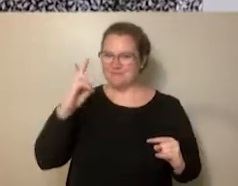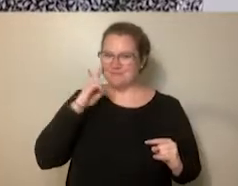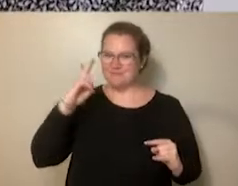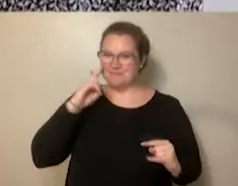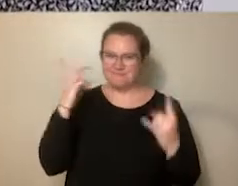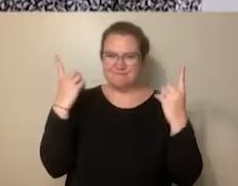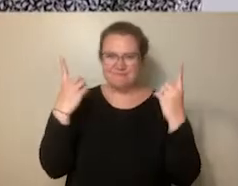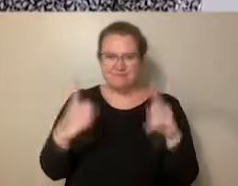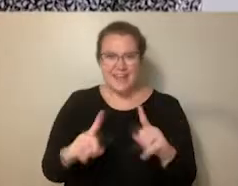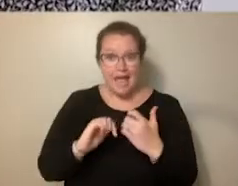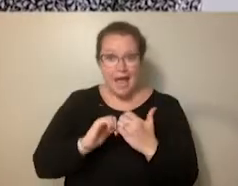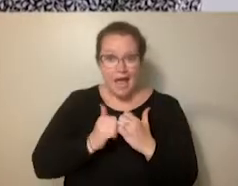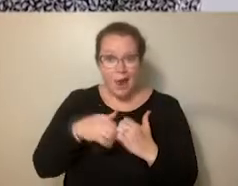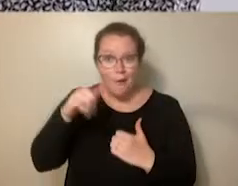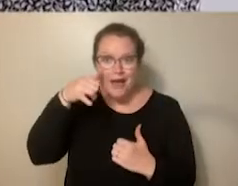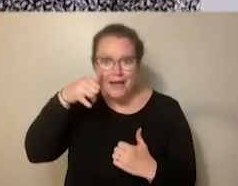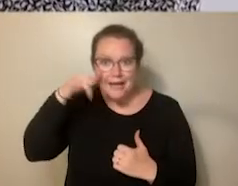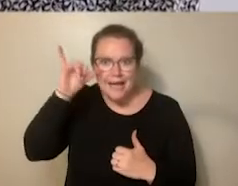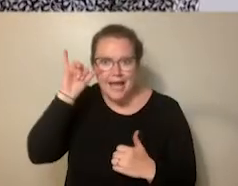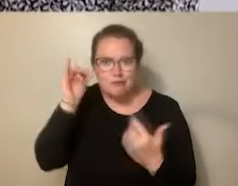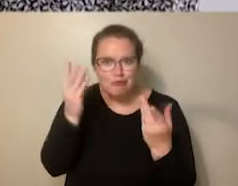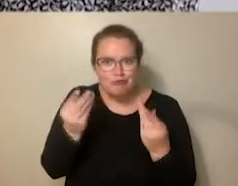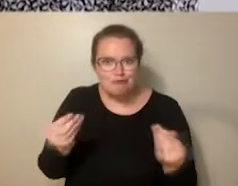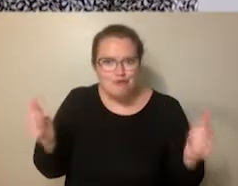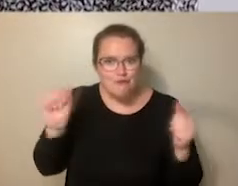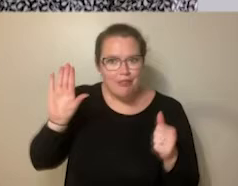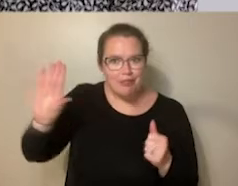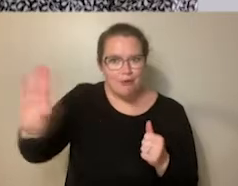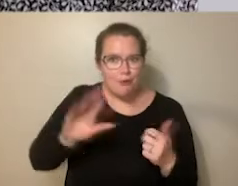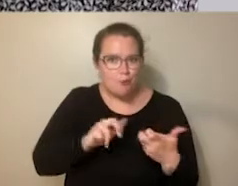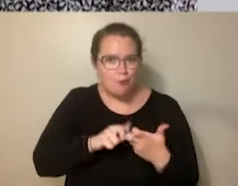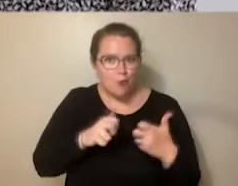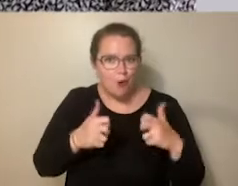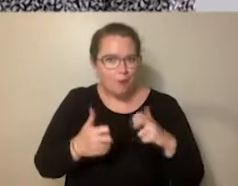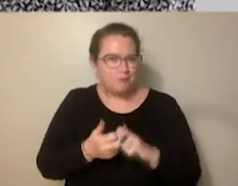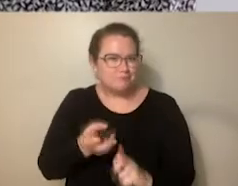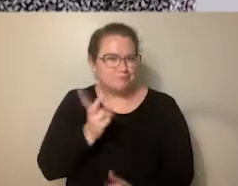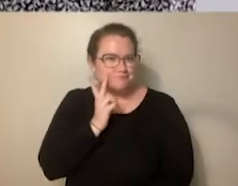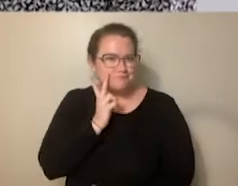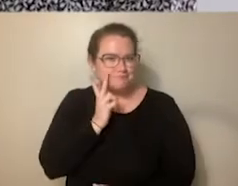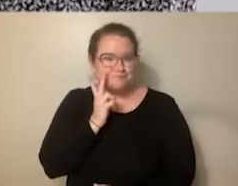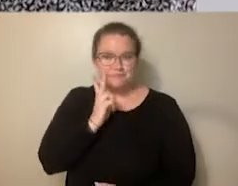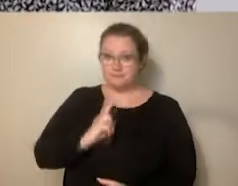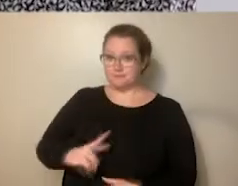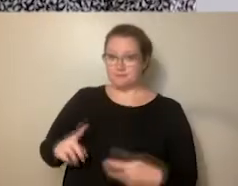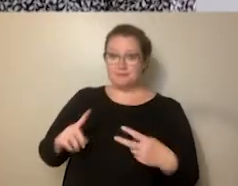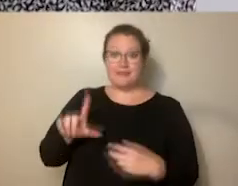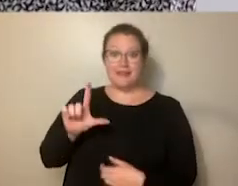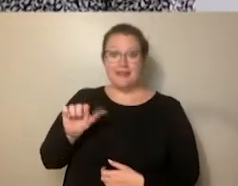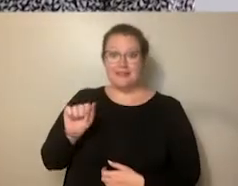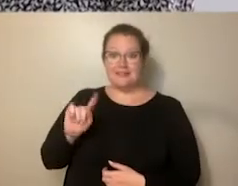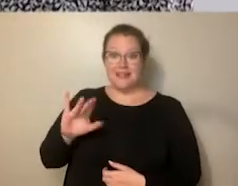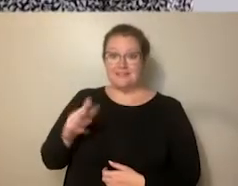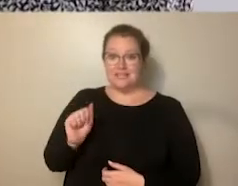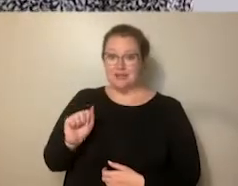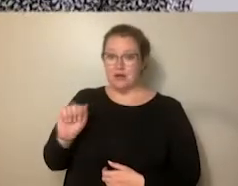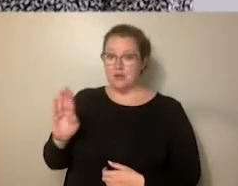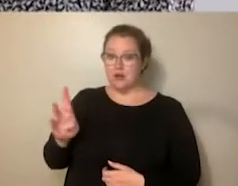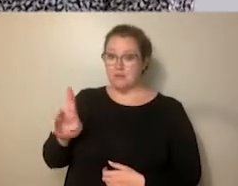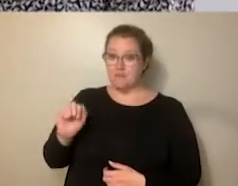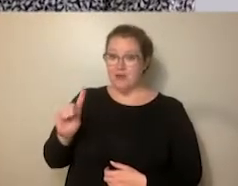find out how these cows solve their problem. We have Letitia Bradley that comes in today to read with